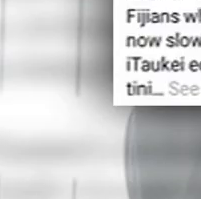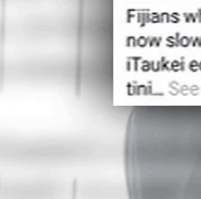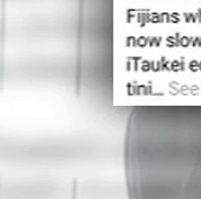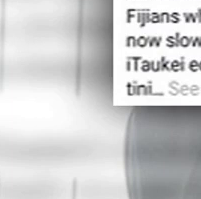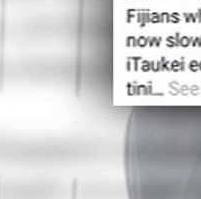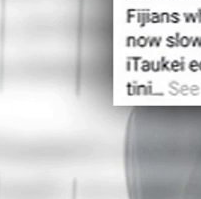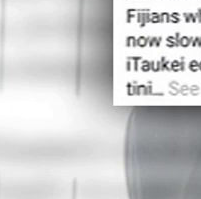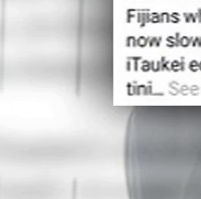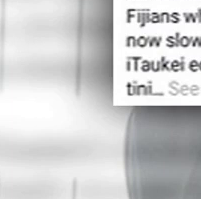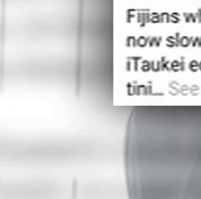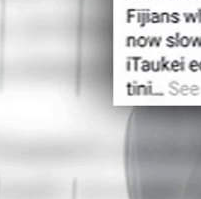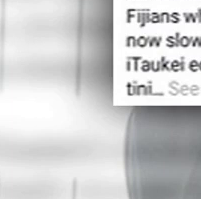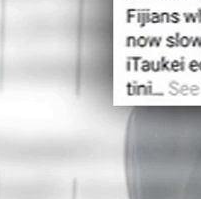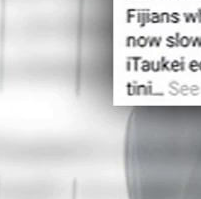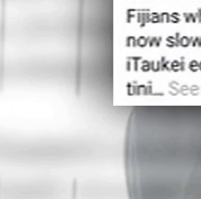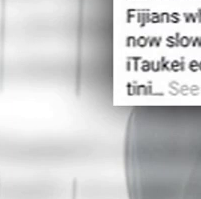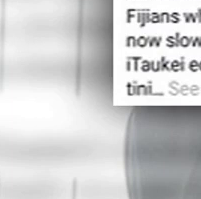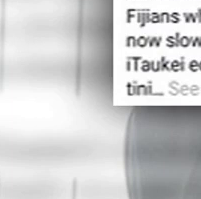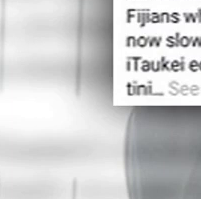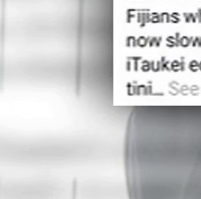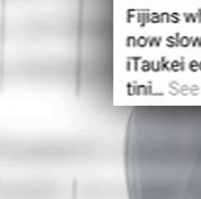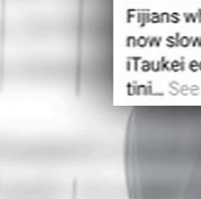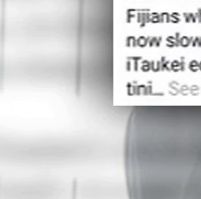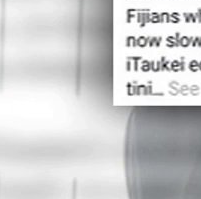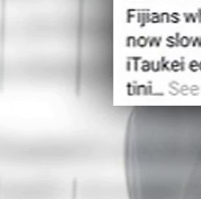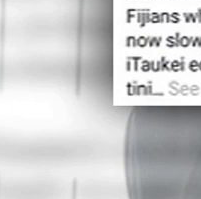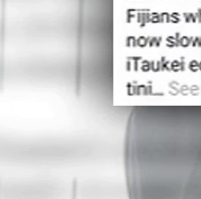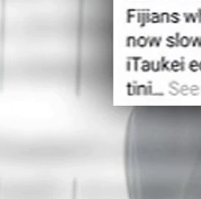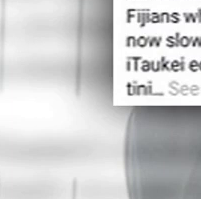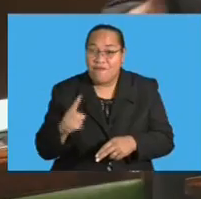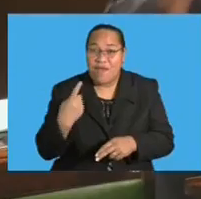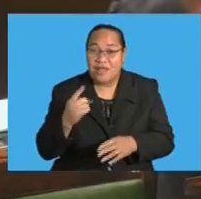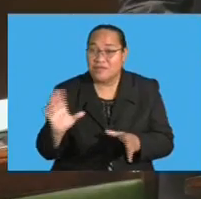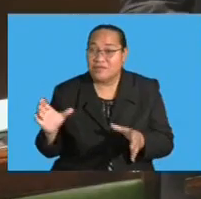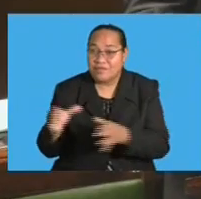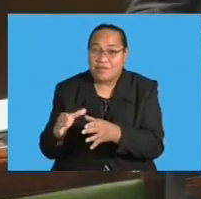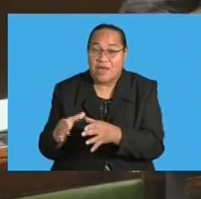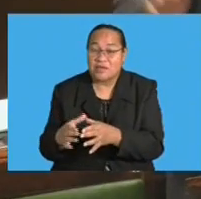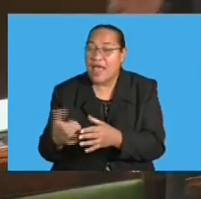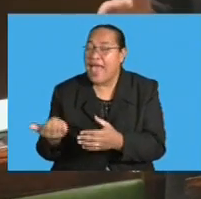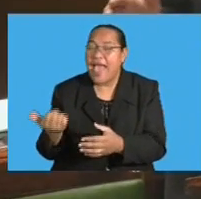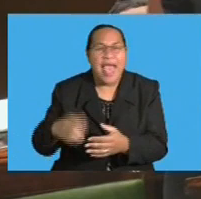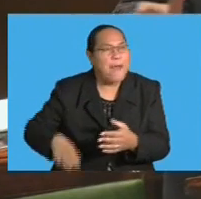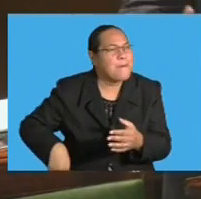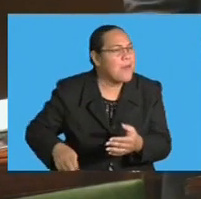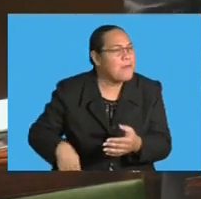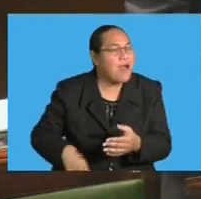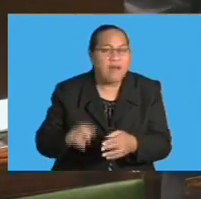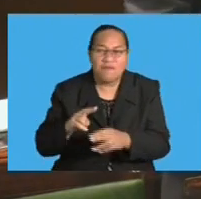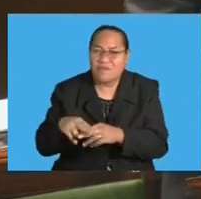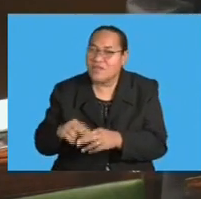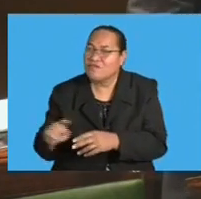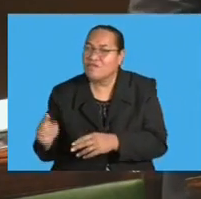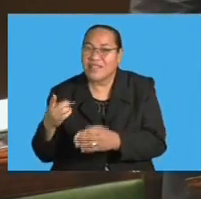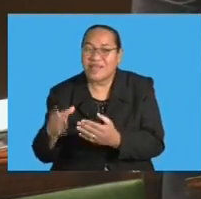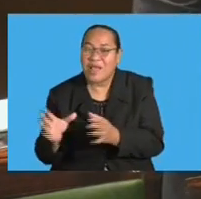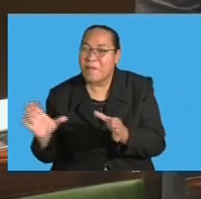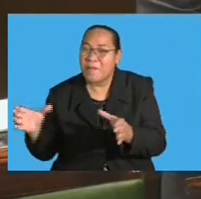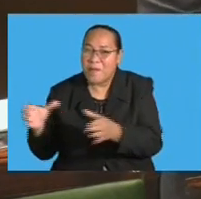it clear these comments will not be tolerated in the Fiji First Party. Any member of the Fiji First Party